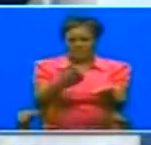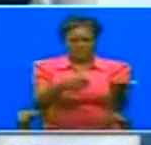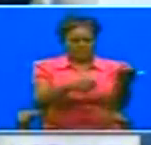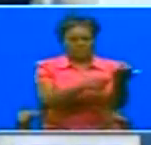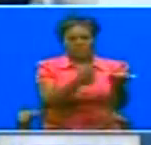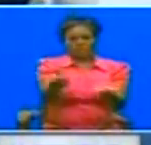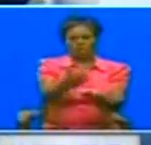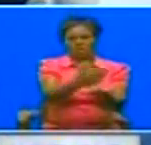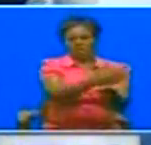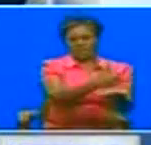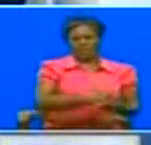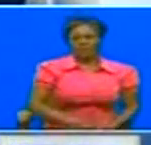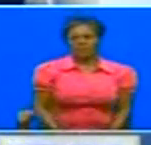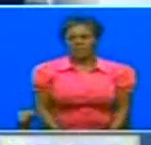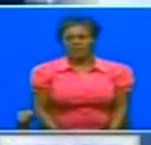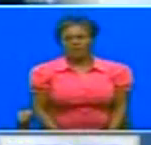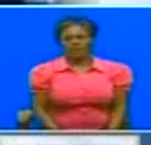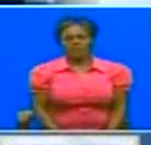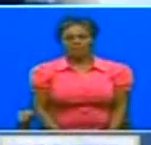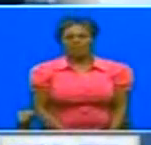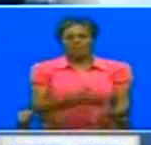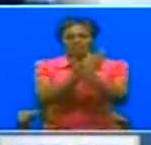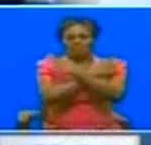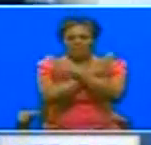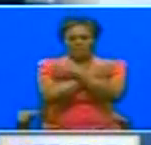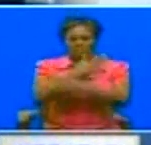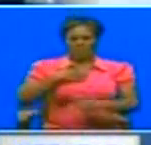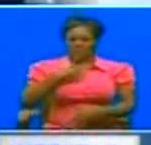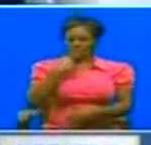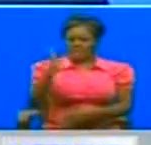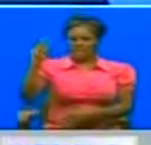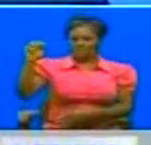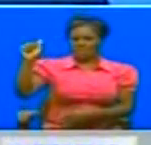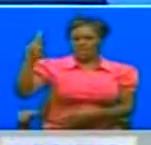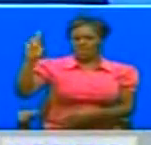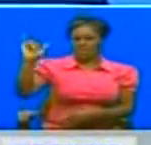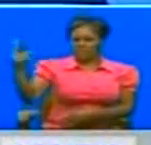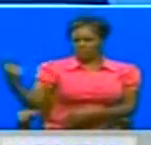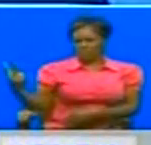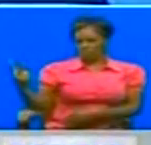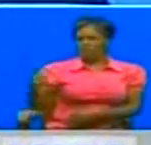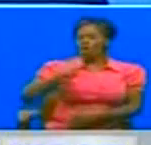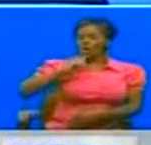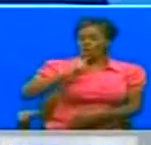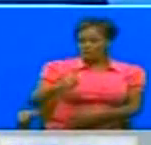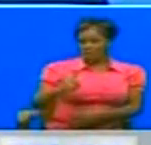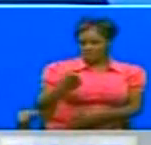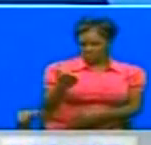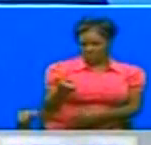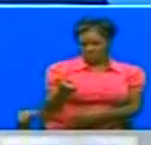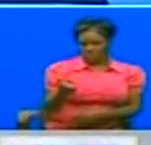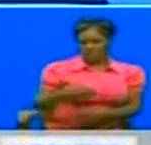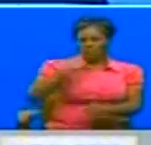being collected? Well, as my colleagues have said, Sister Mary indicated and Florence has indicated, the directive indeed has